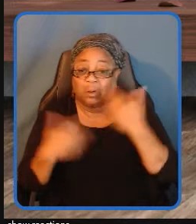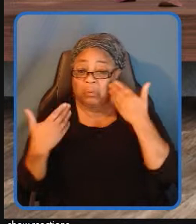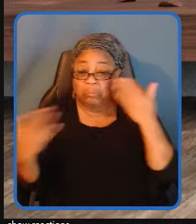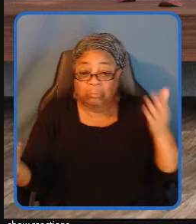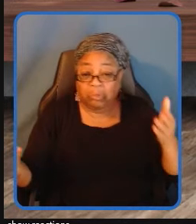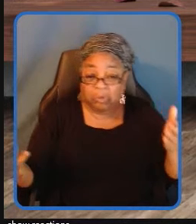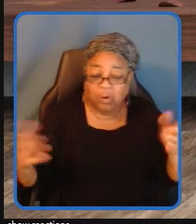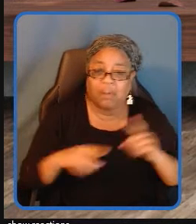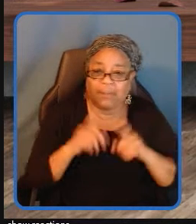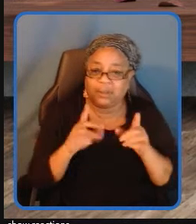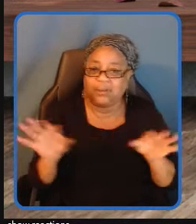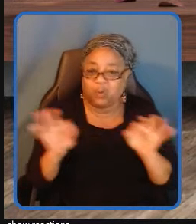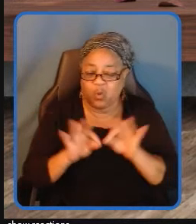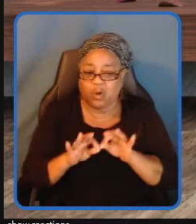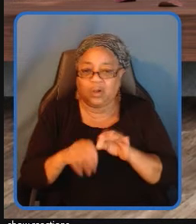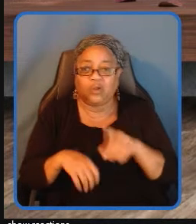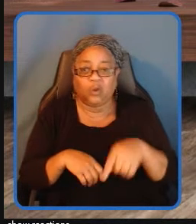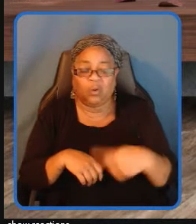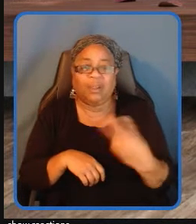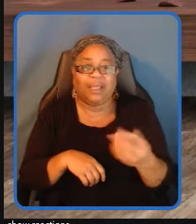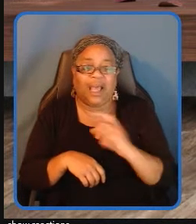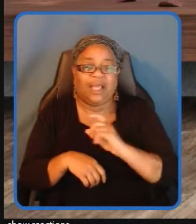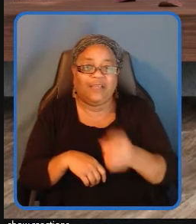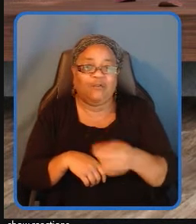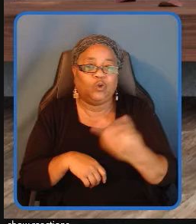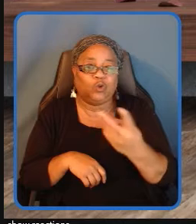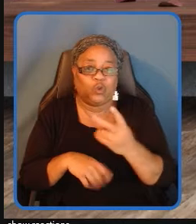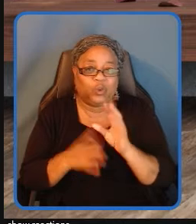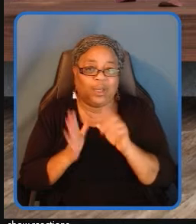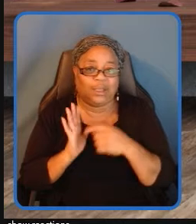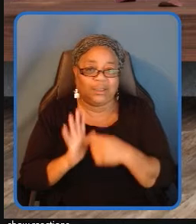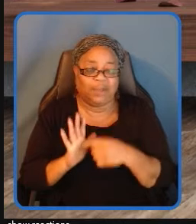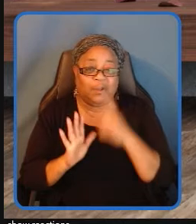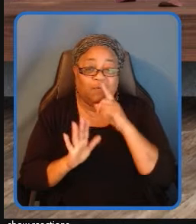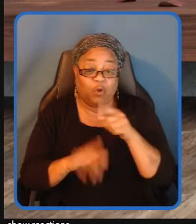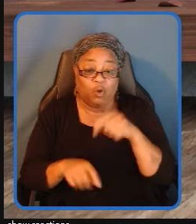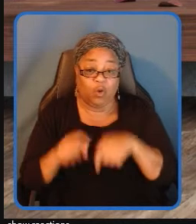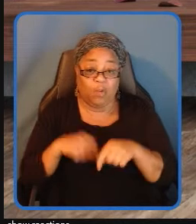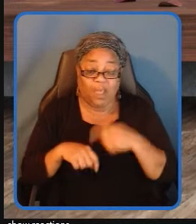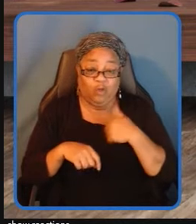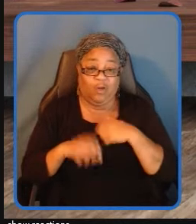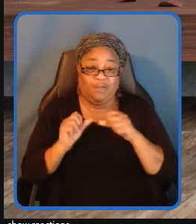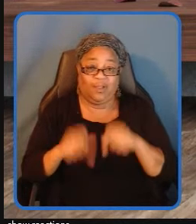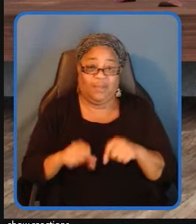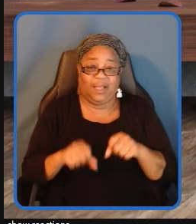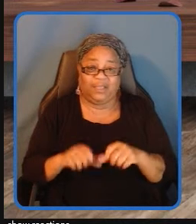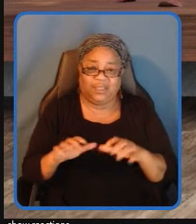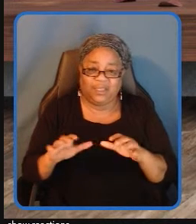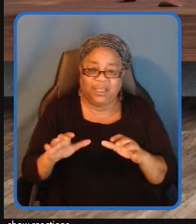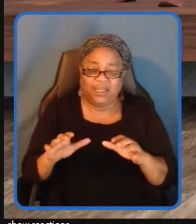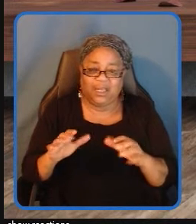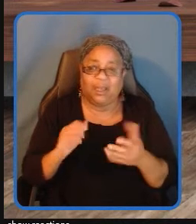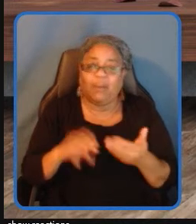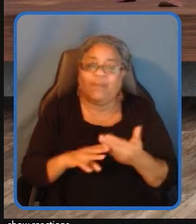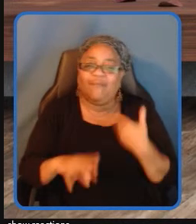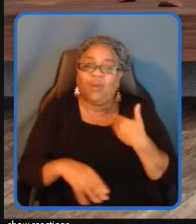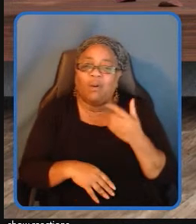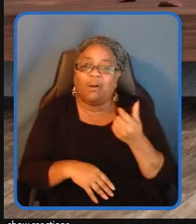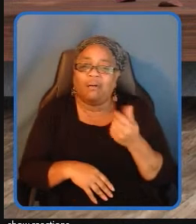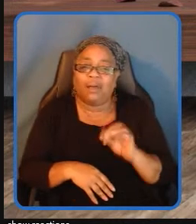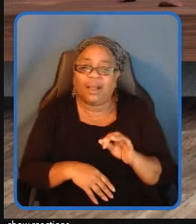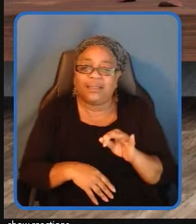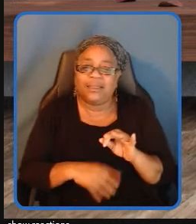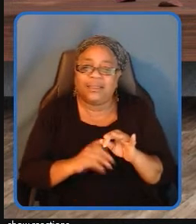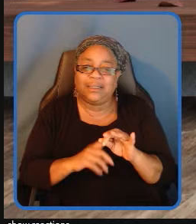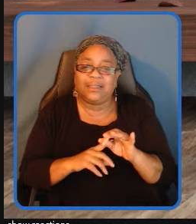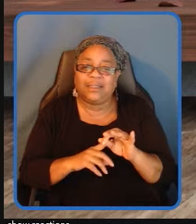but it's important. So let me just say two examples. If you go back, and you have the capacity to do that being tech companies, if you go back before 1978, you will